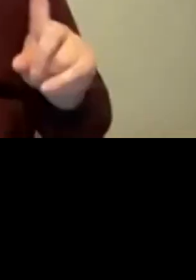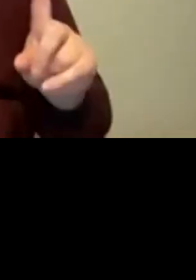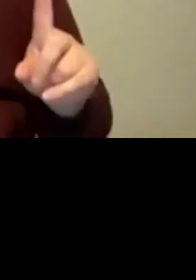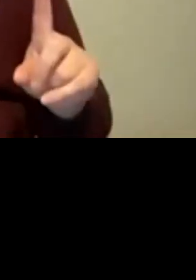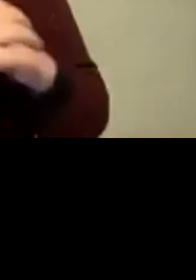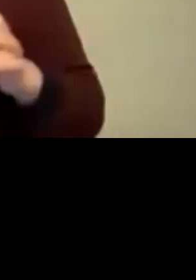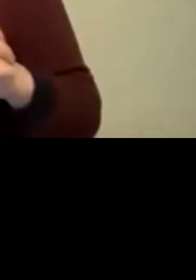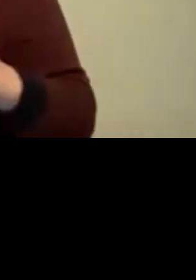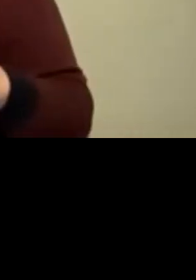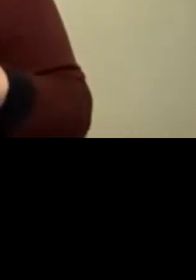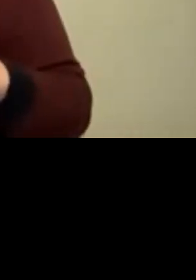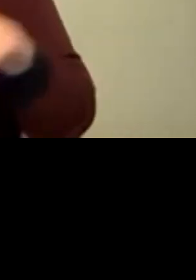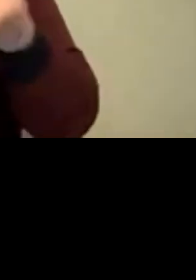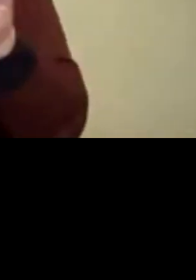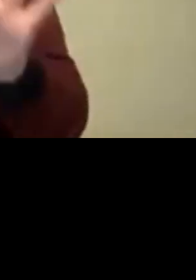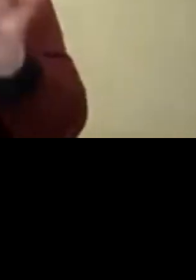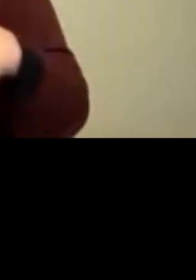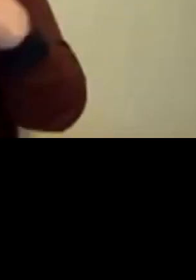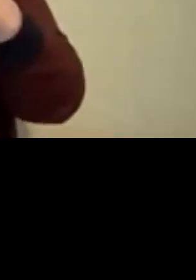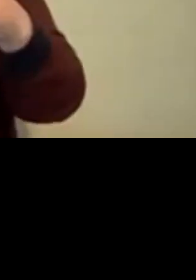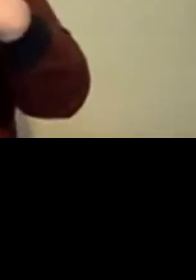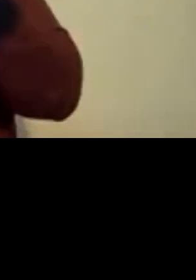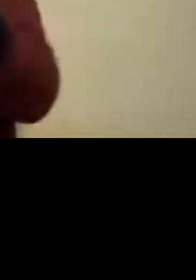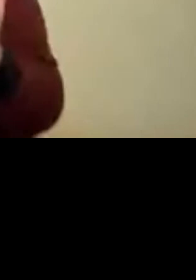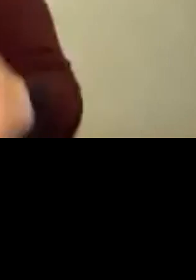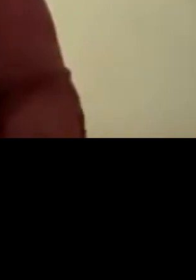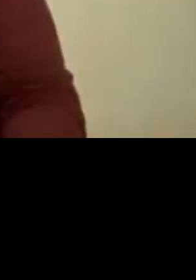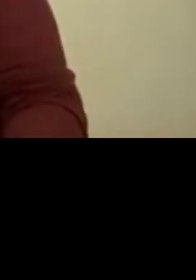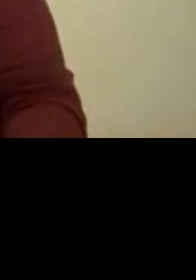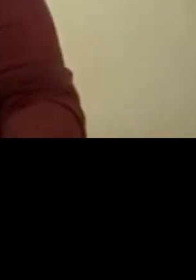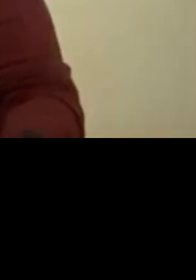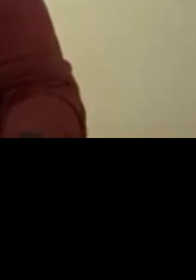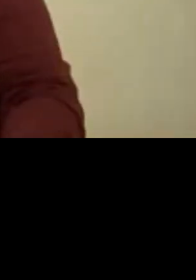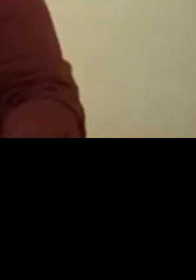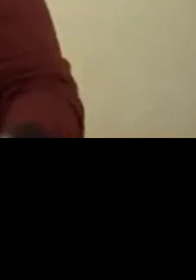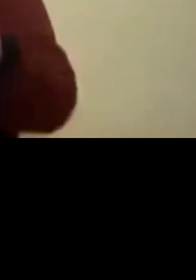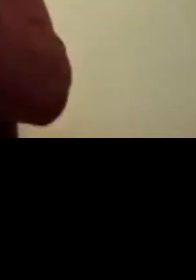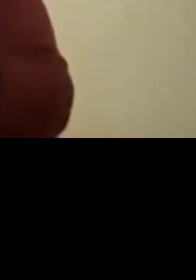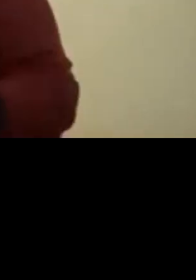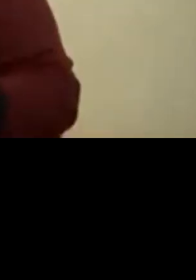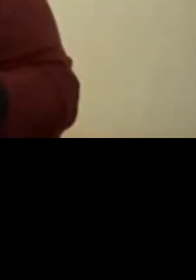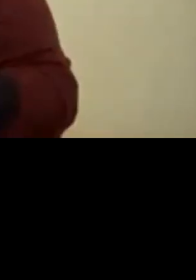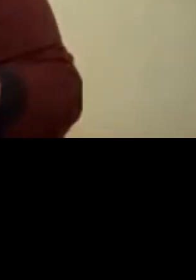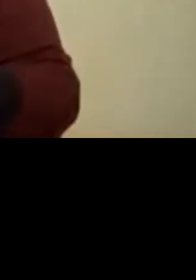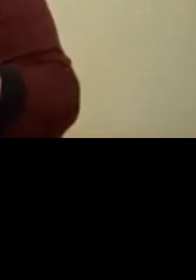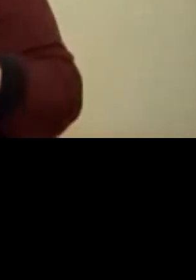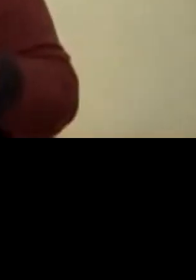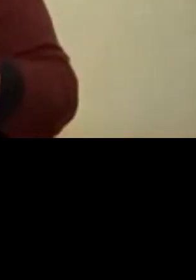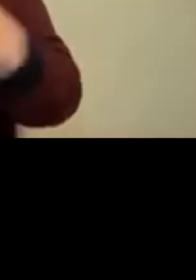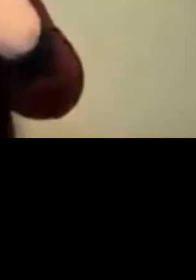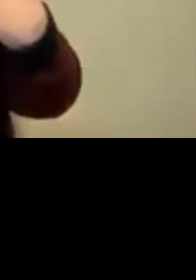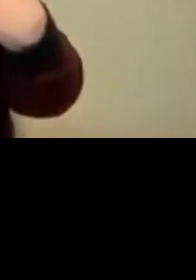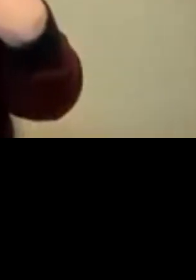But with that being said, when we administer the NIH loneliness scale, I think one of the items asked directly,